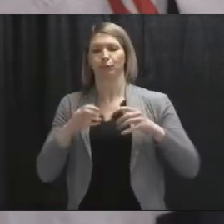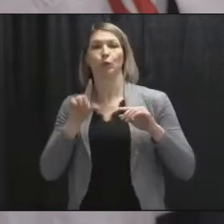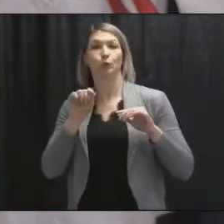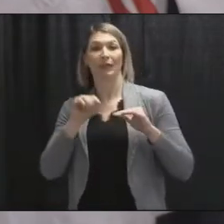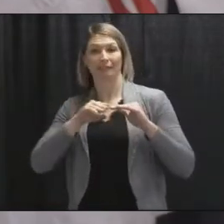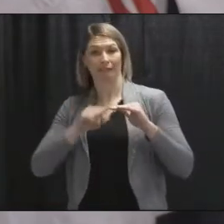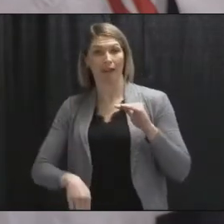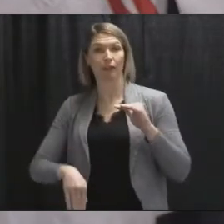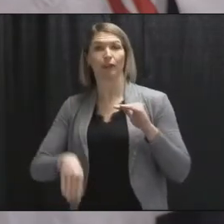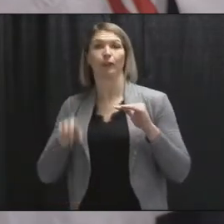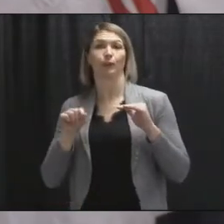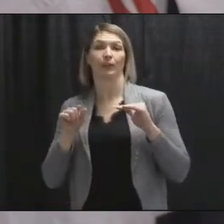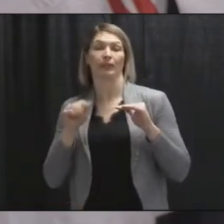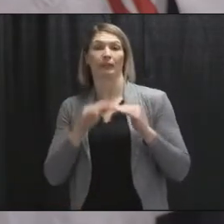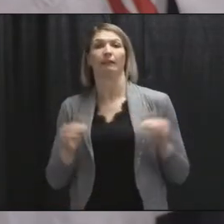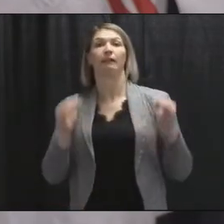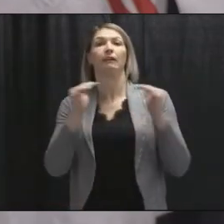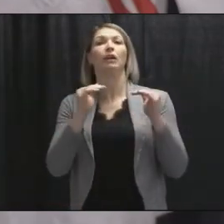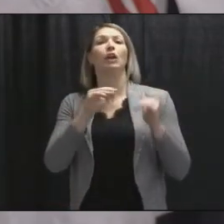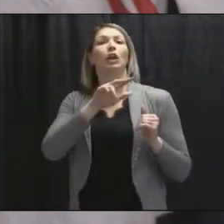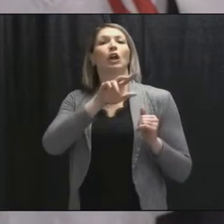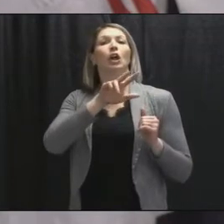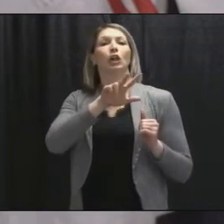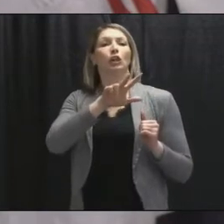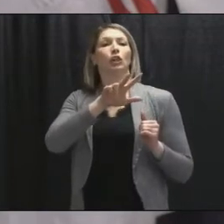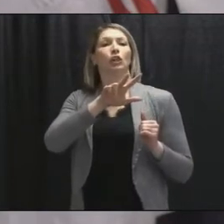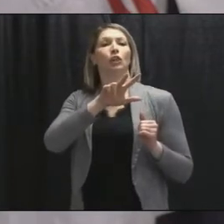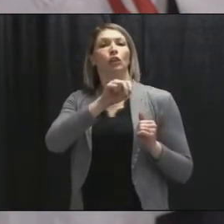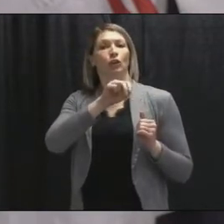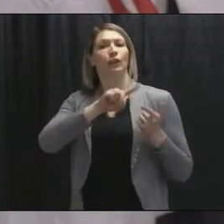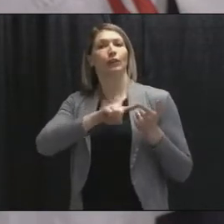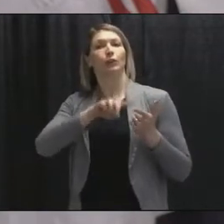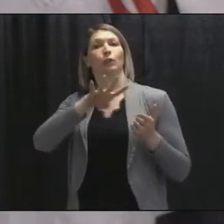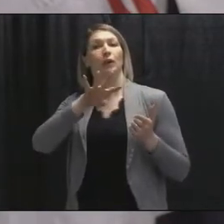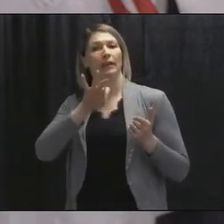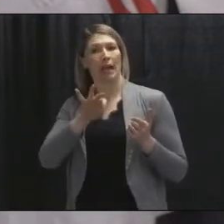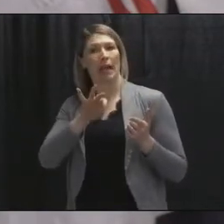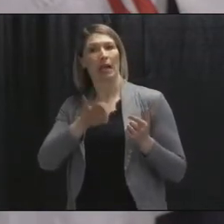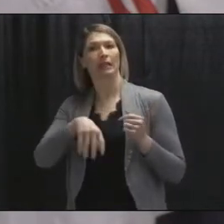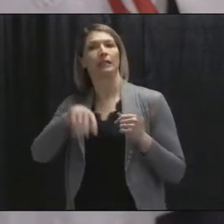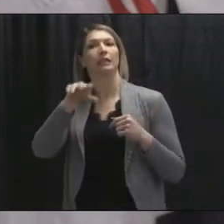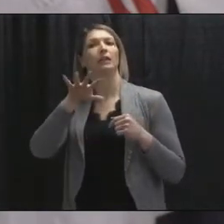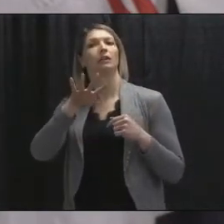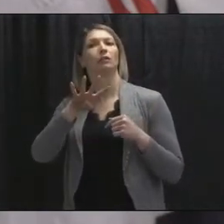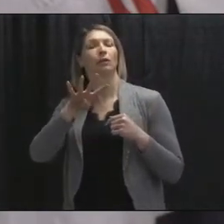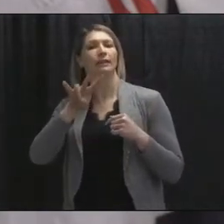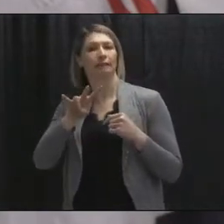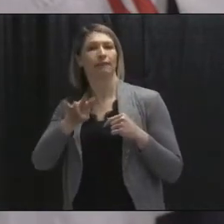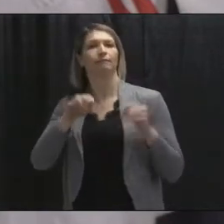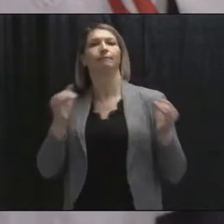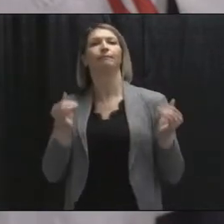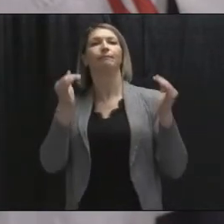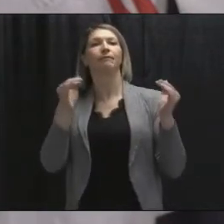age of 20, 37 between 20 and 39, 33 between 40 and